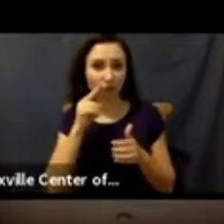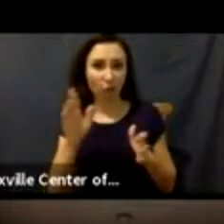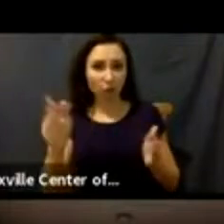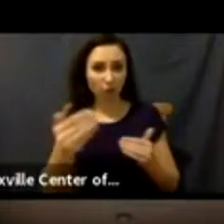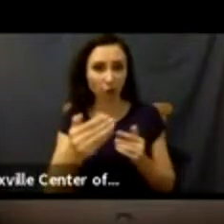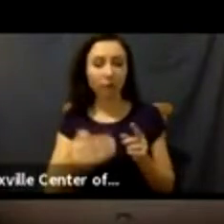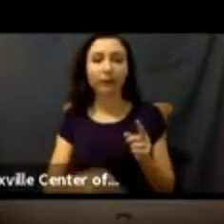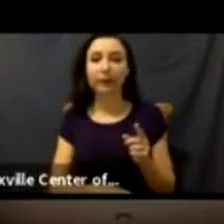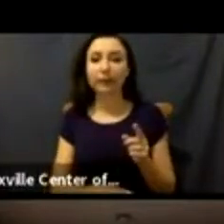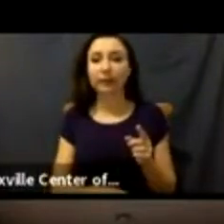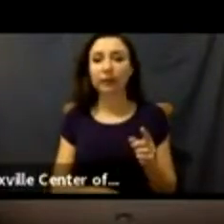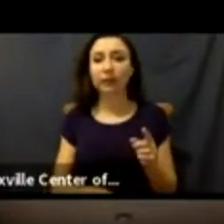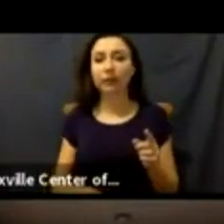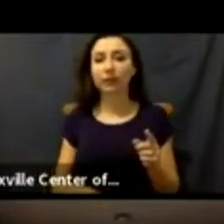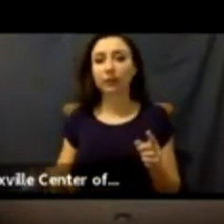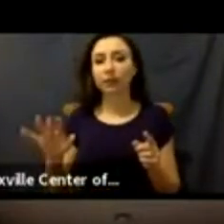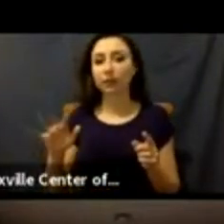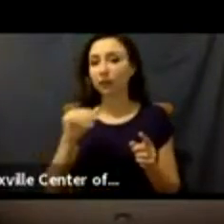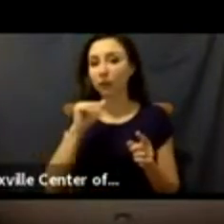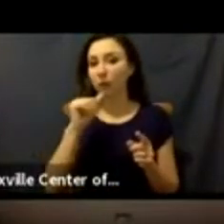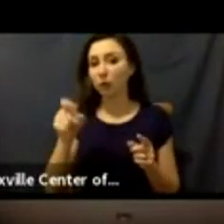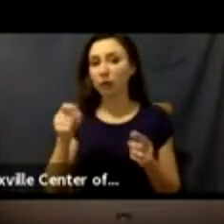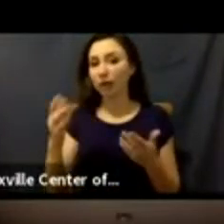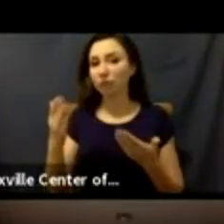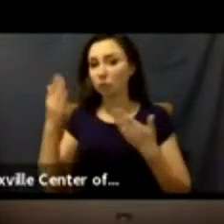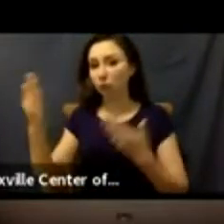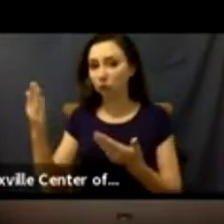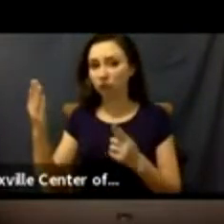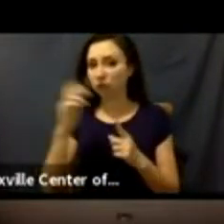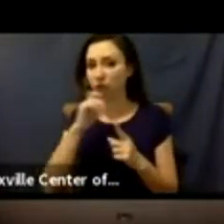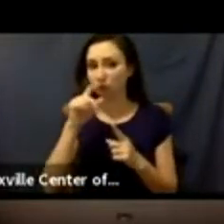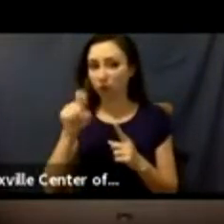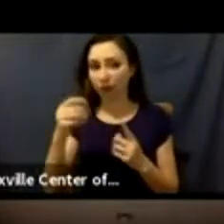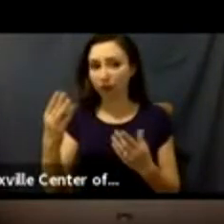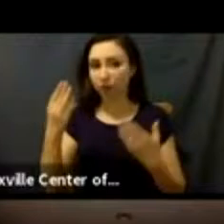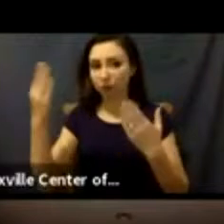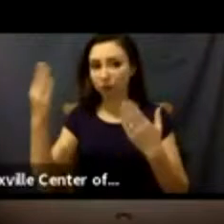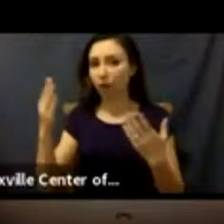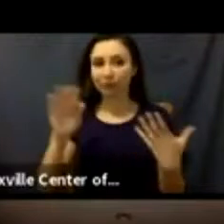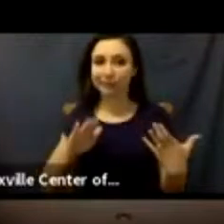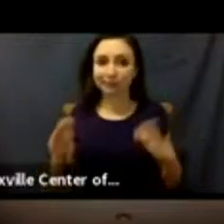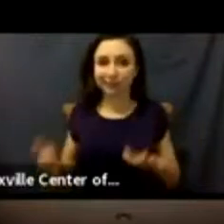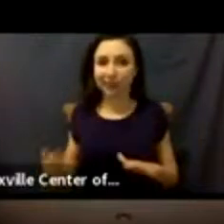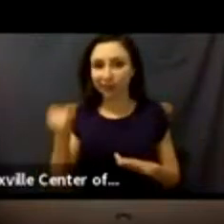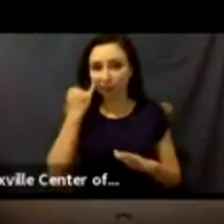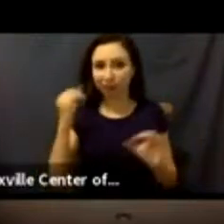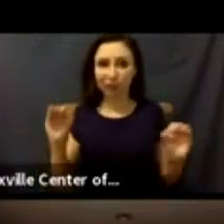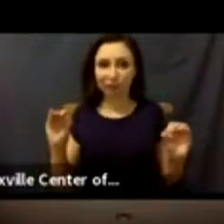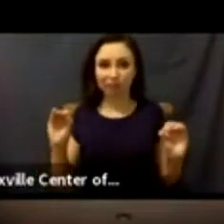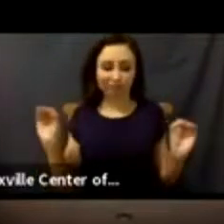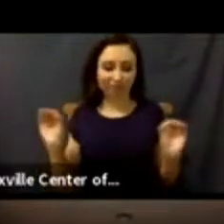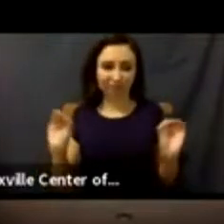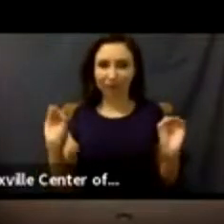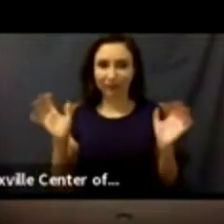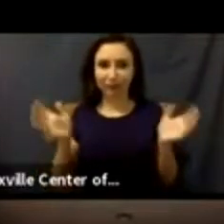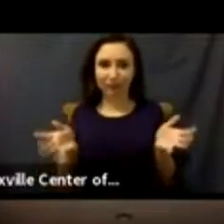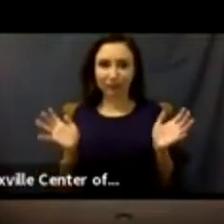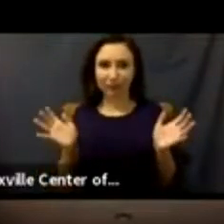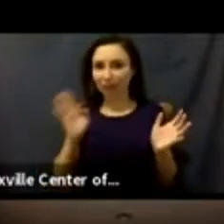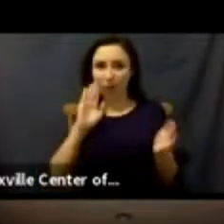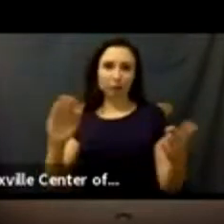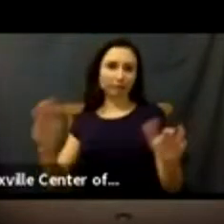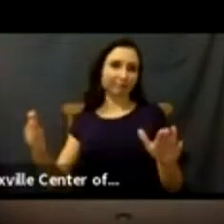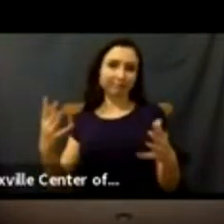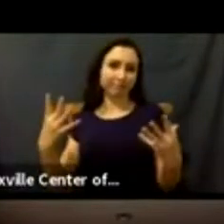We don't have to do a motion. We actually just don't have to do anything. It just dies if we don't do anything. Okay, right.